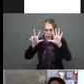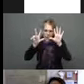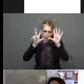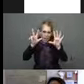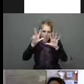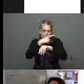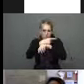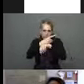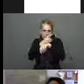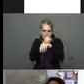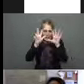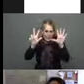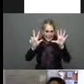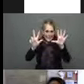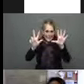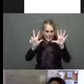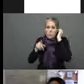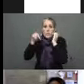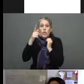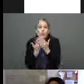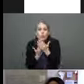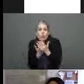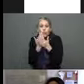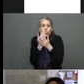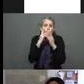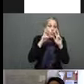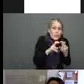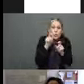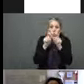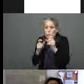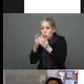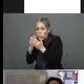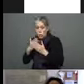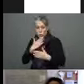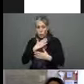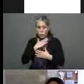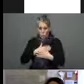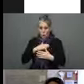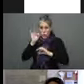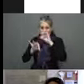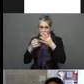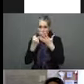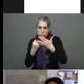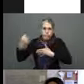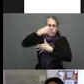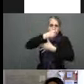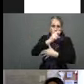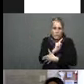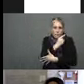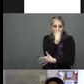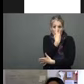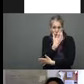comments. So any junior researchers or students would like to go first and ask questions?